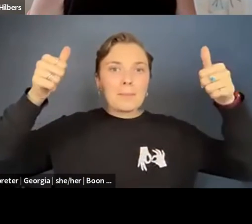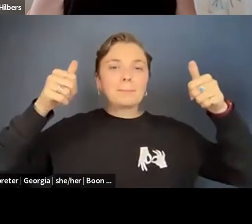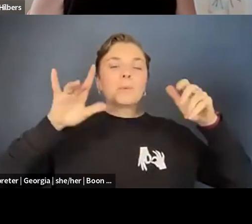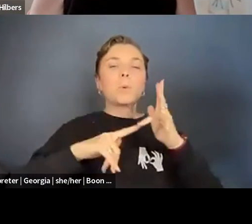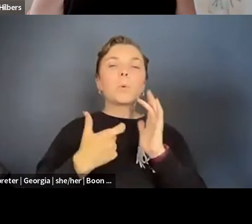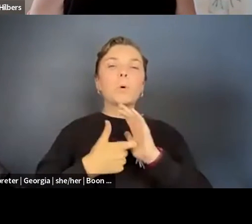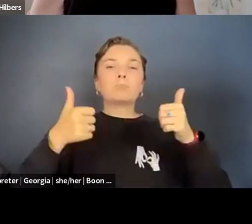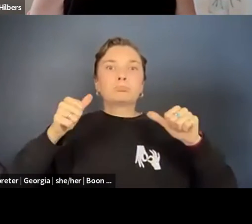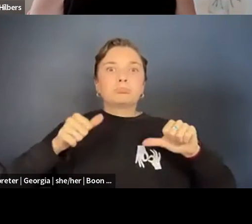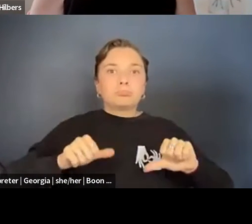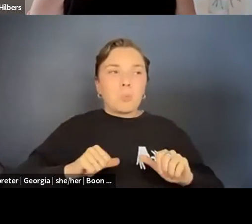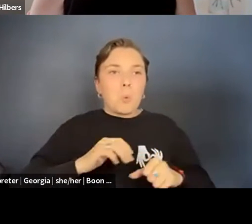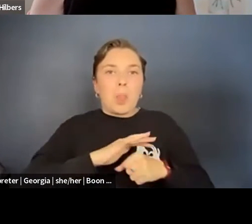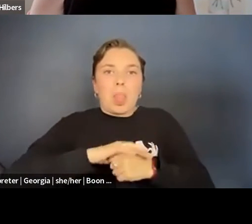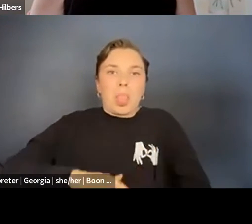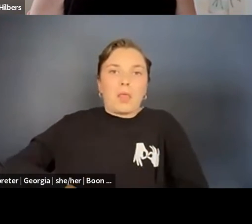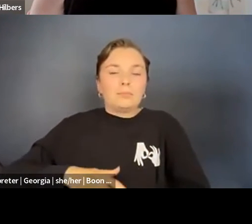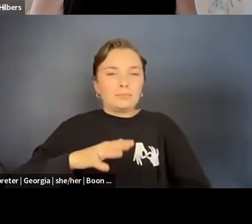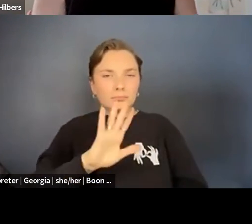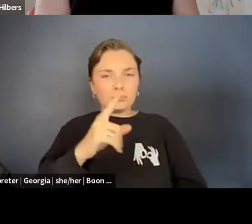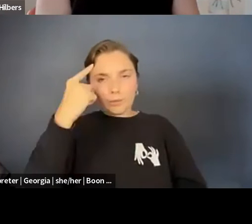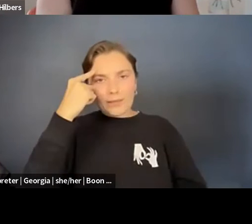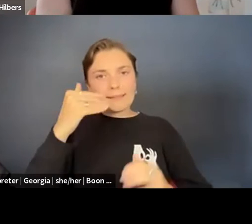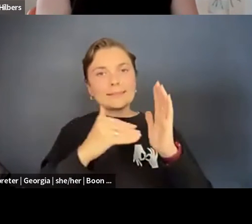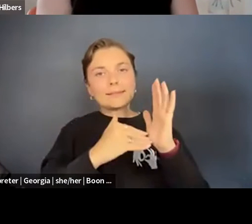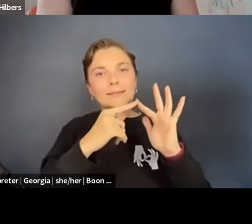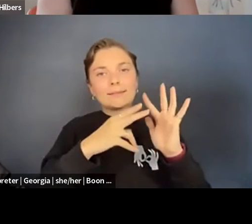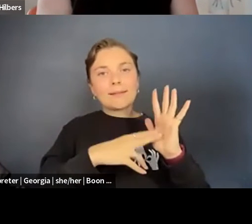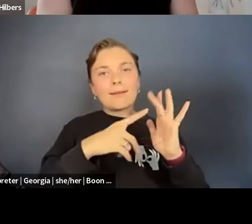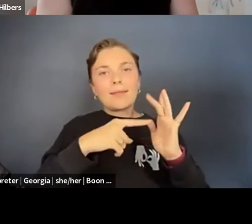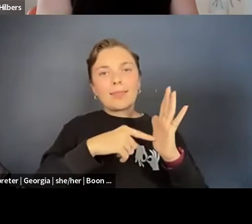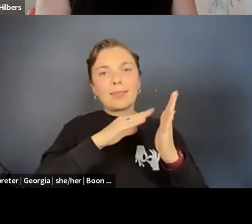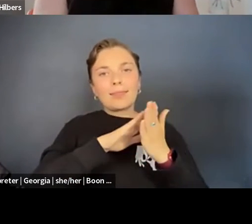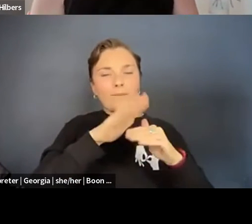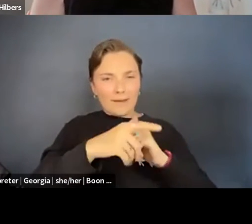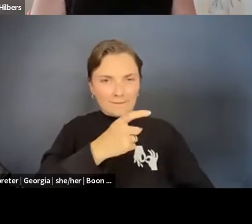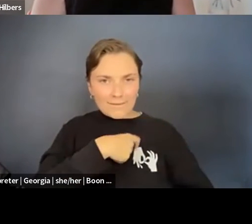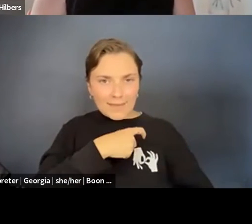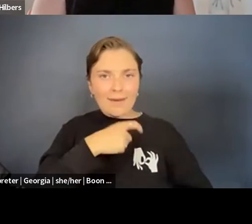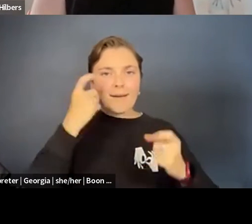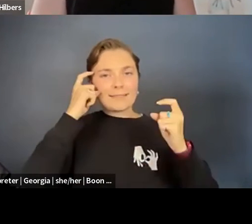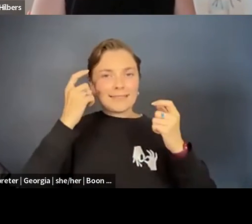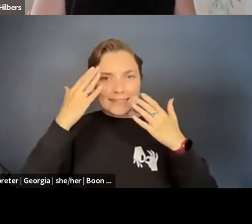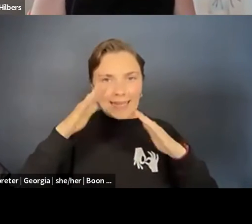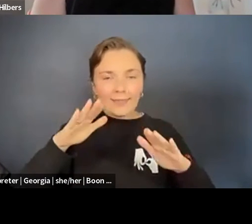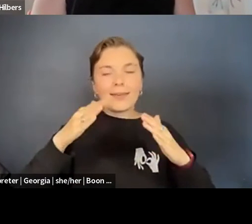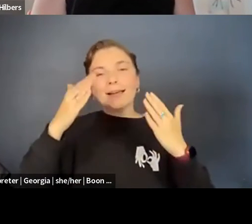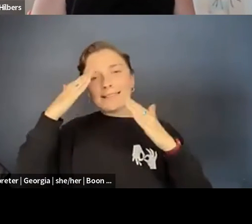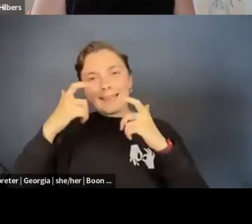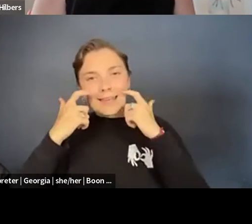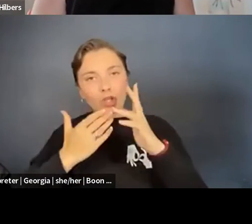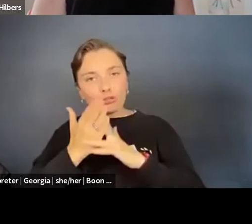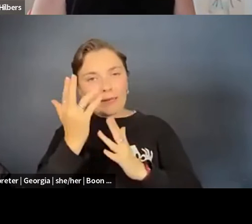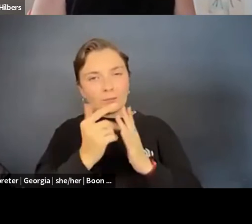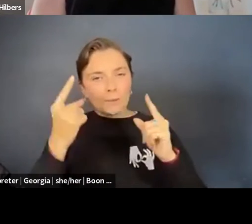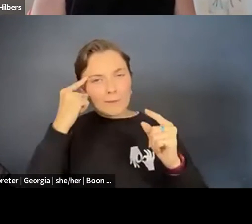or banish them altogether. Zenith, what are your thoughts about the fear and anxiety of death and death care through the arts?